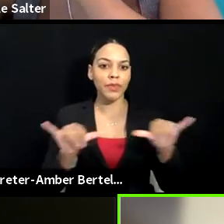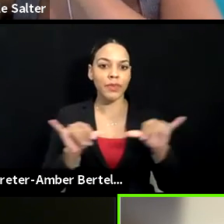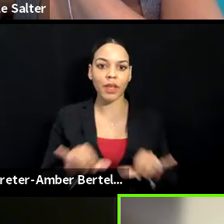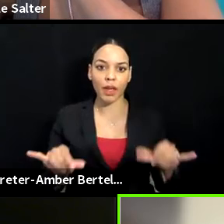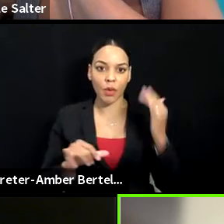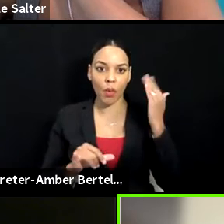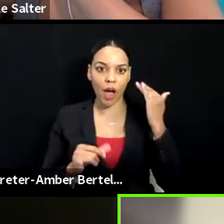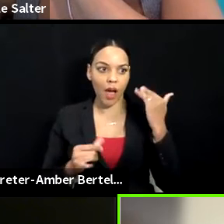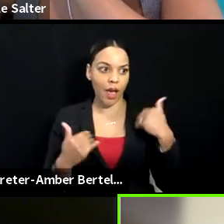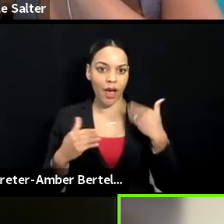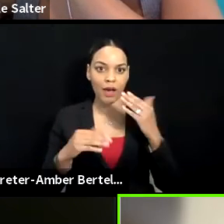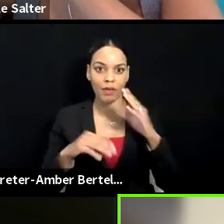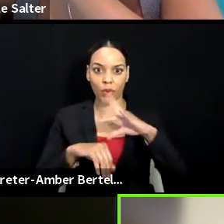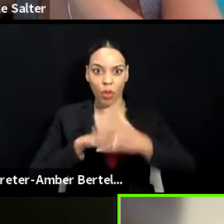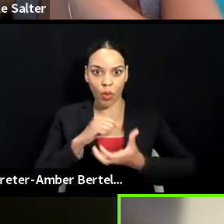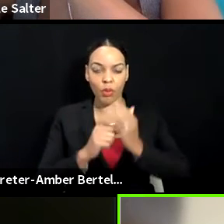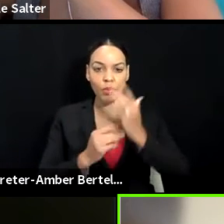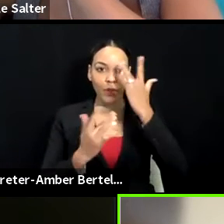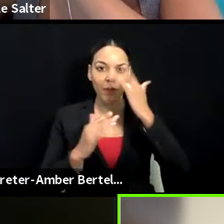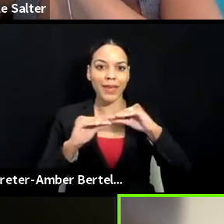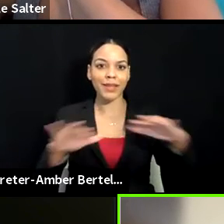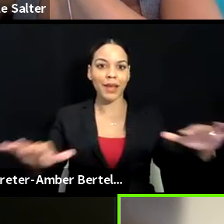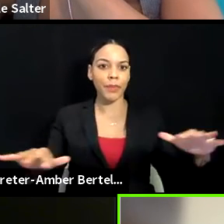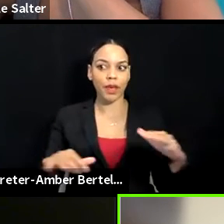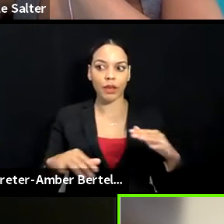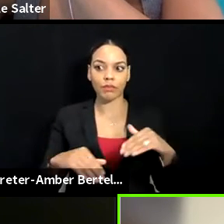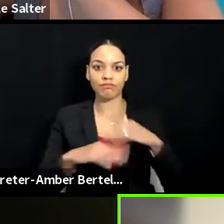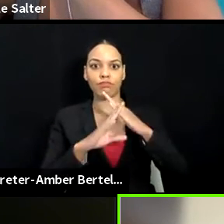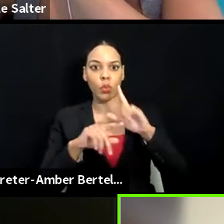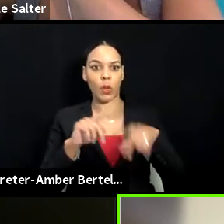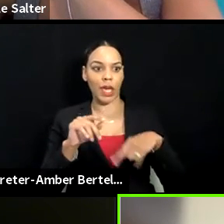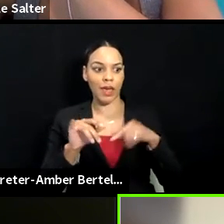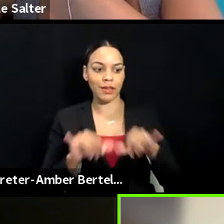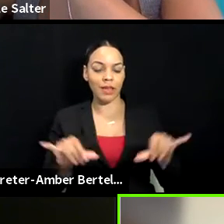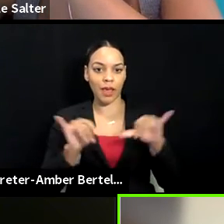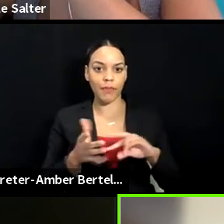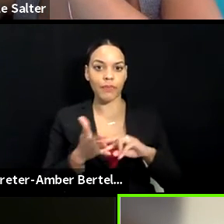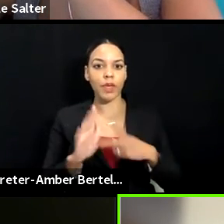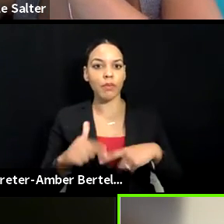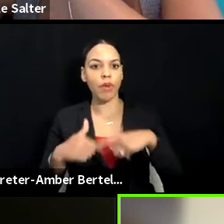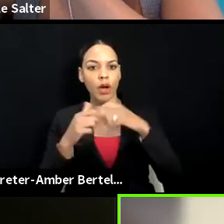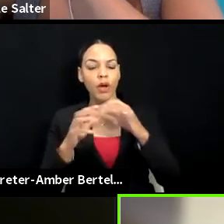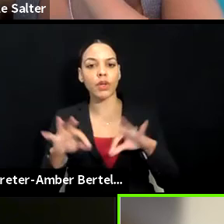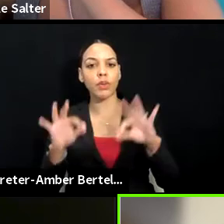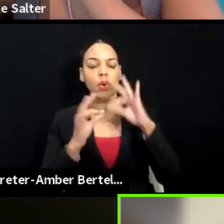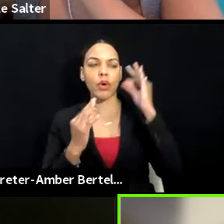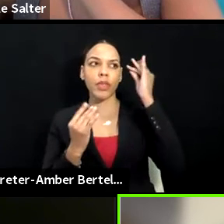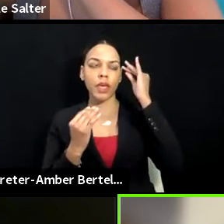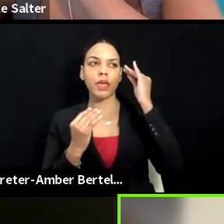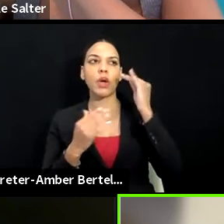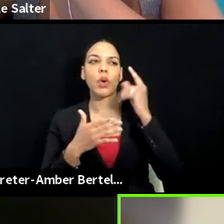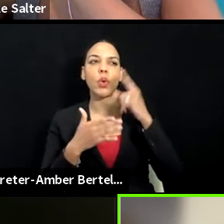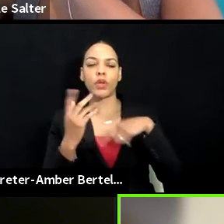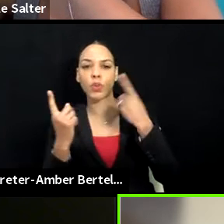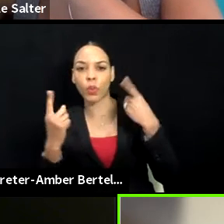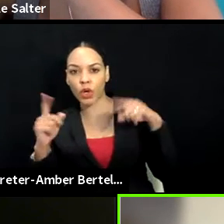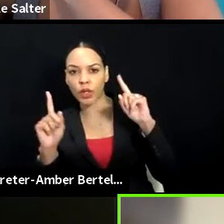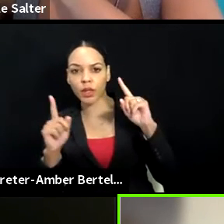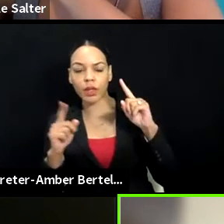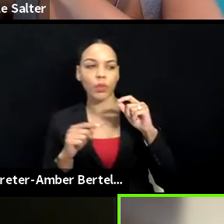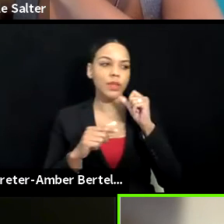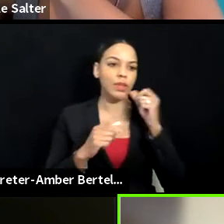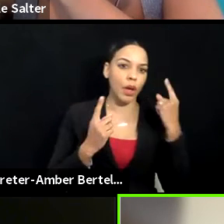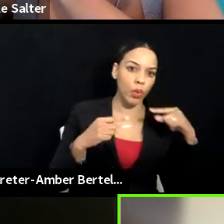from moving forward in operations at the moment, it's a great moment to stand back and reflect and what's working and what's not working. And